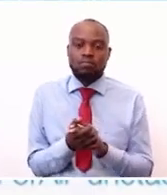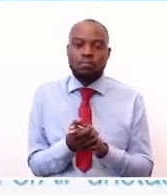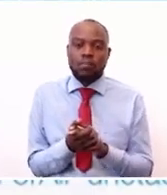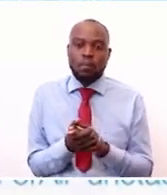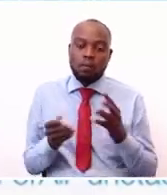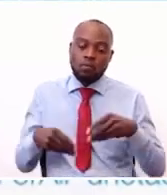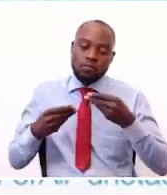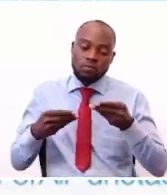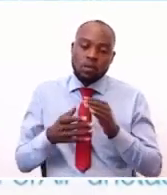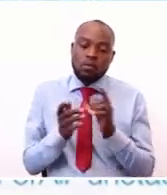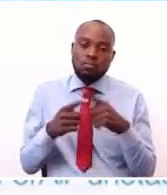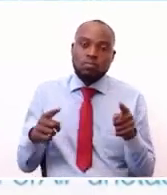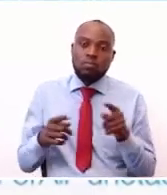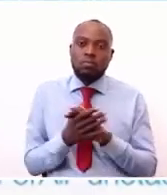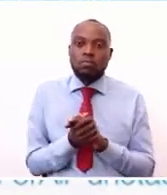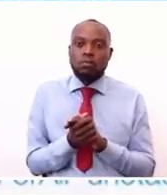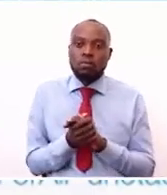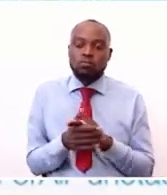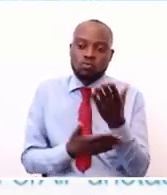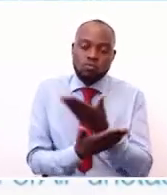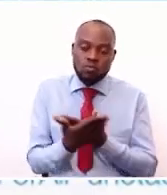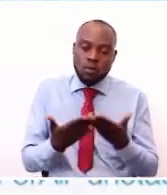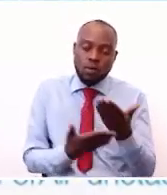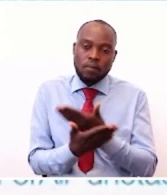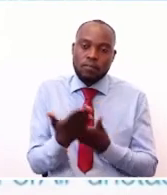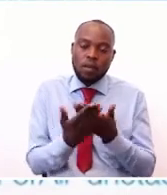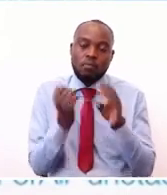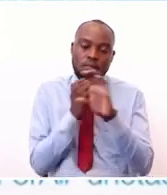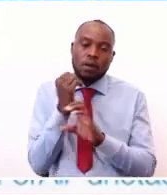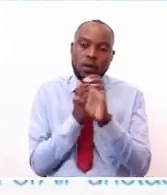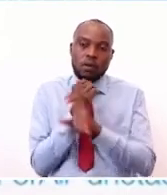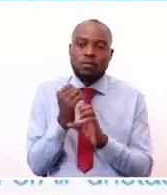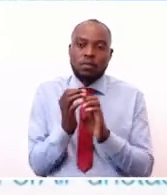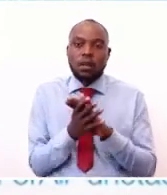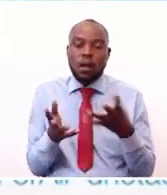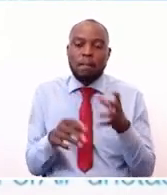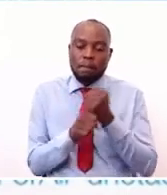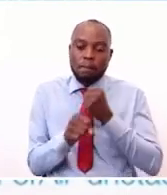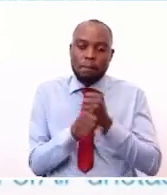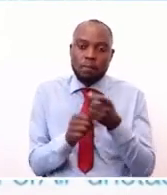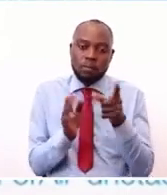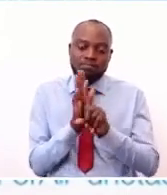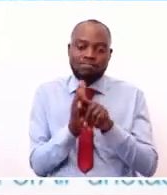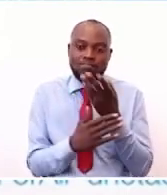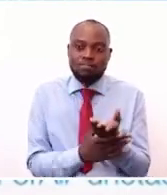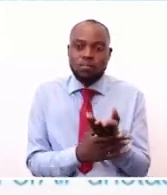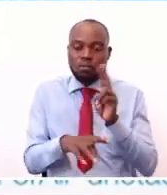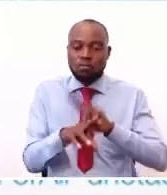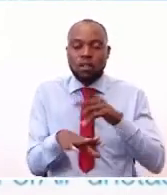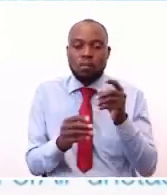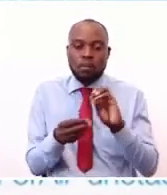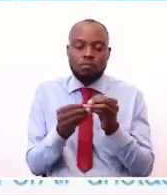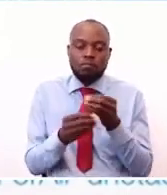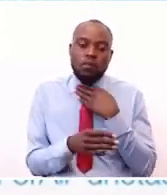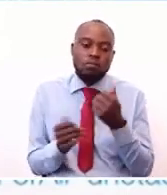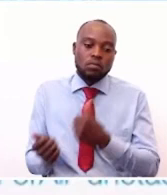that has to be negotiated by the country that is at its weakest at the time that it's negotiating.